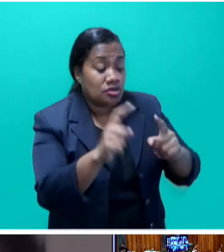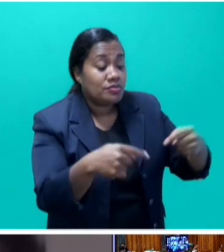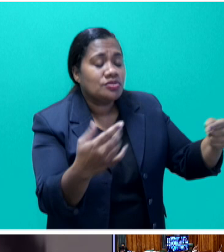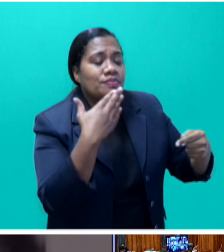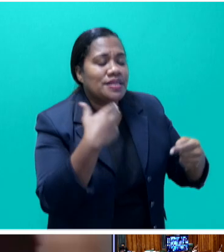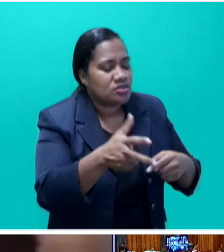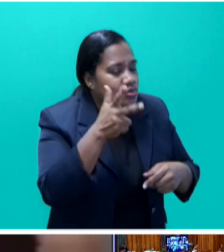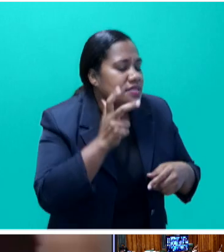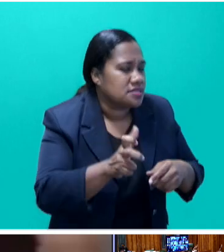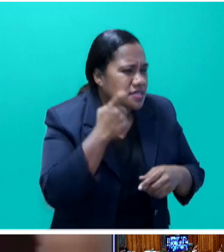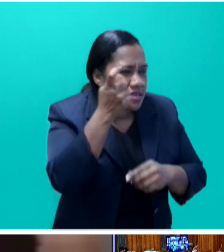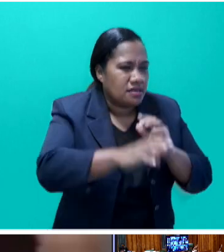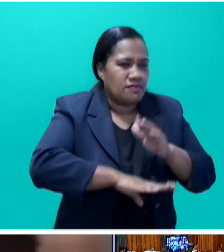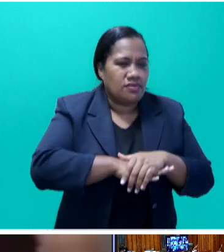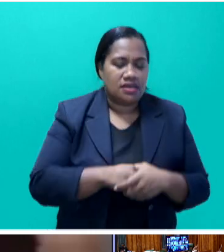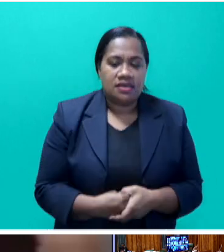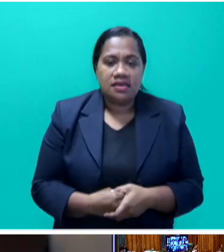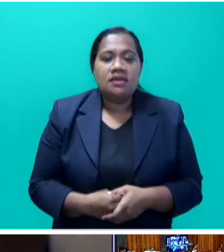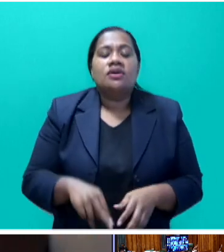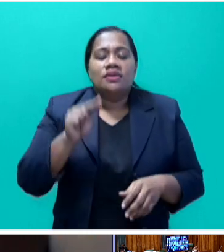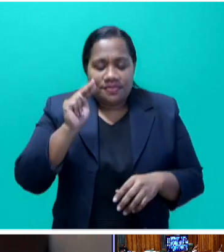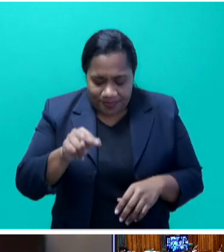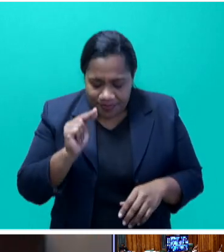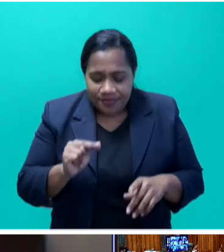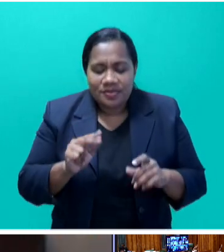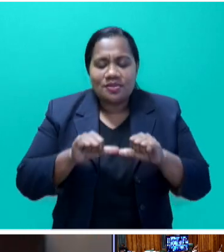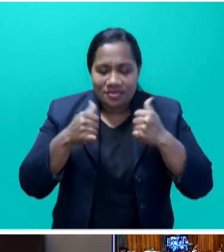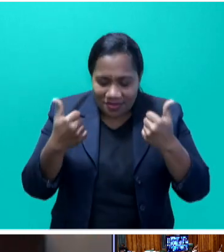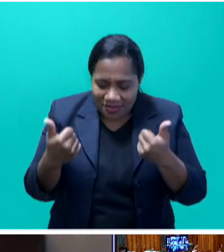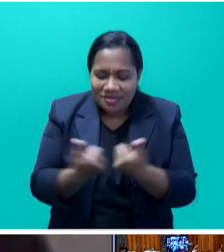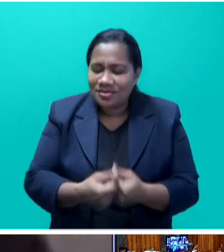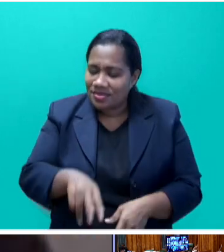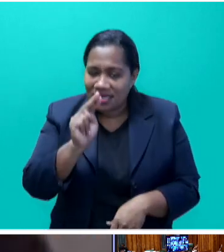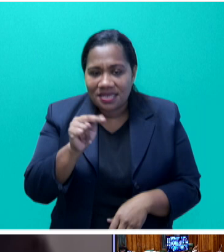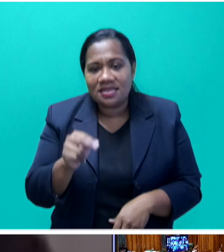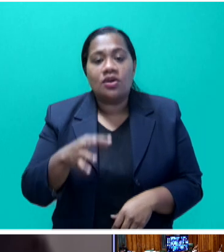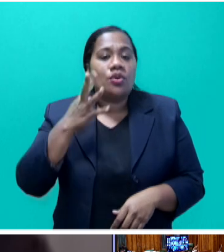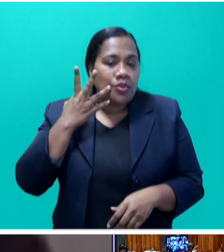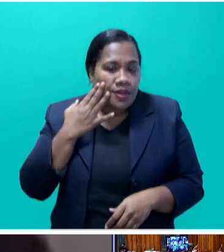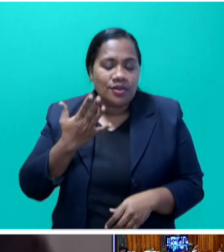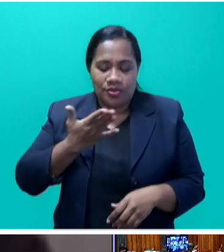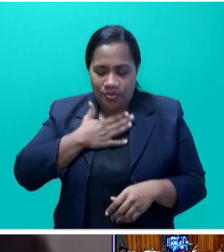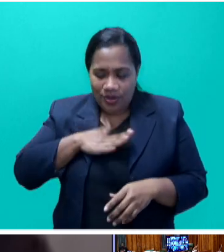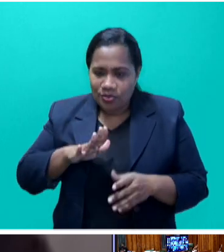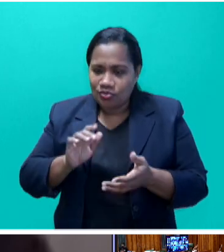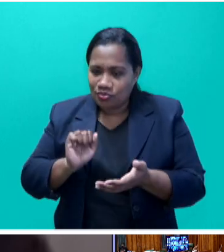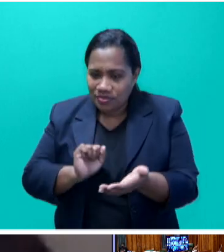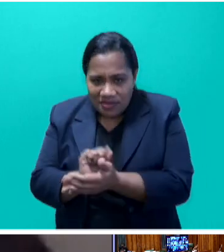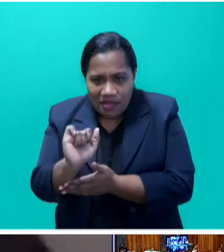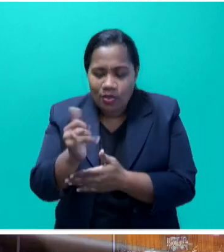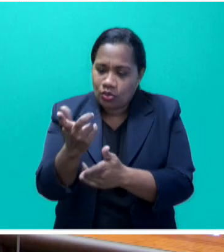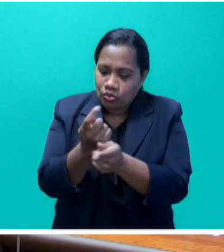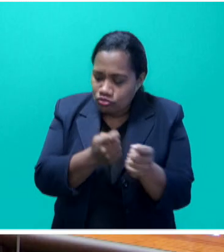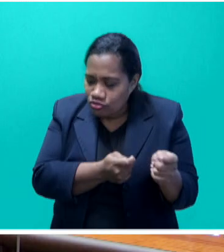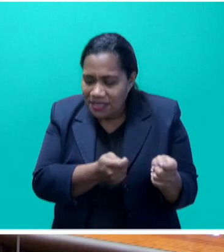sir. Consent is still required for dealings such as sale, such as transfer, such as